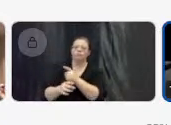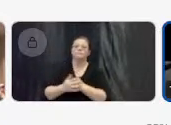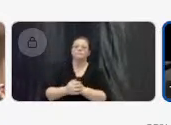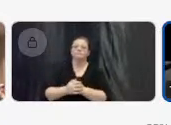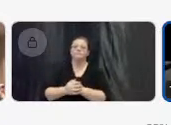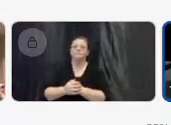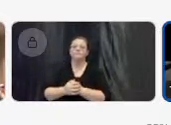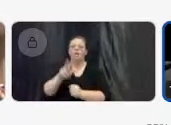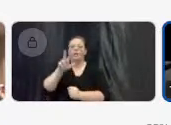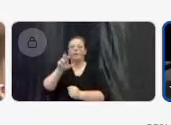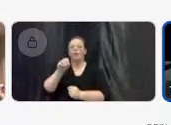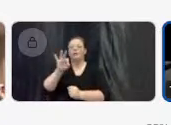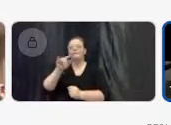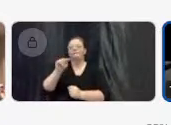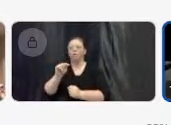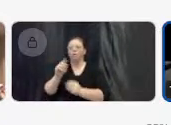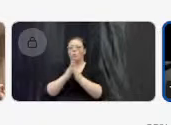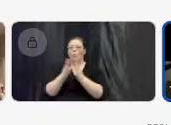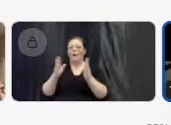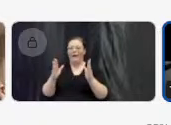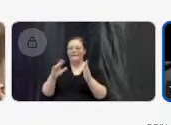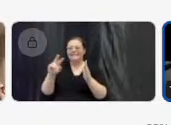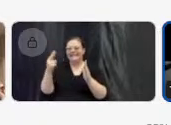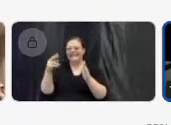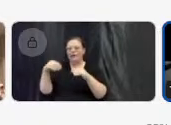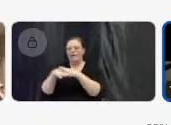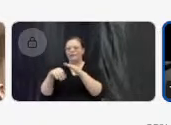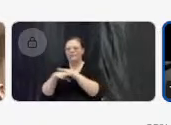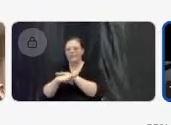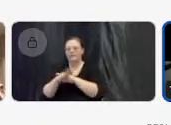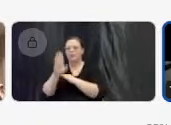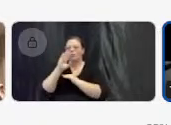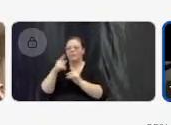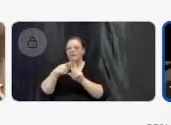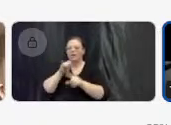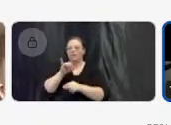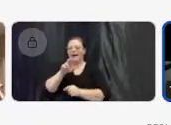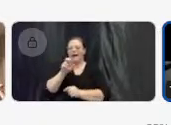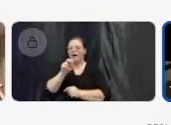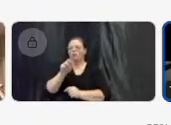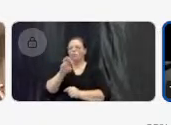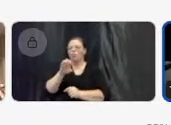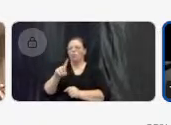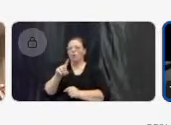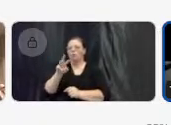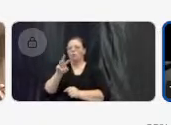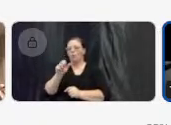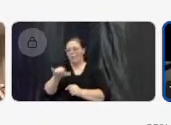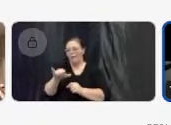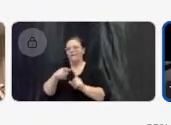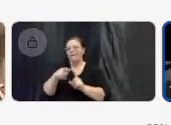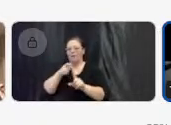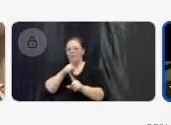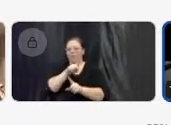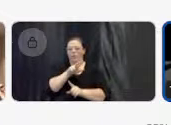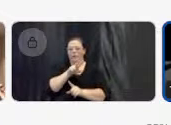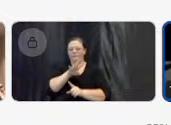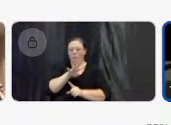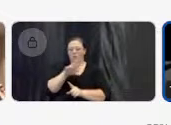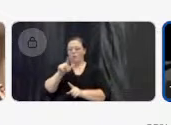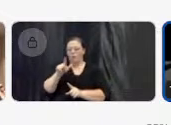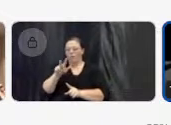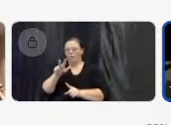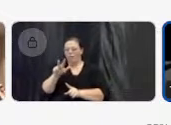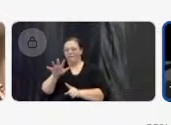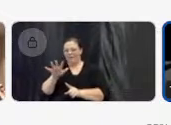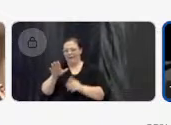A 30-foot wide secondary access will extend from Ironwood Way between lots 134 and